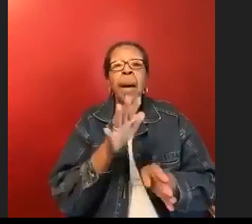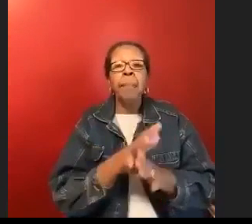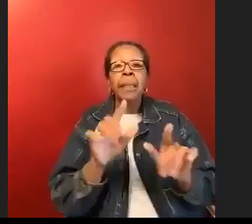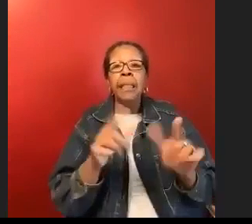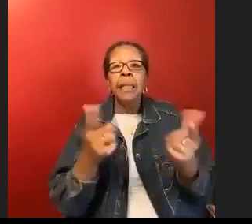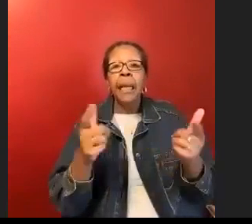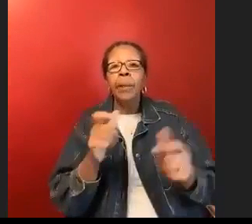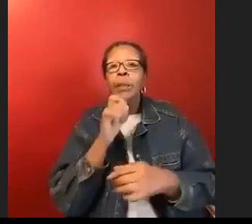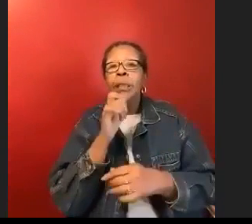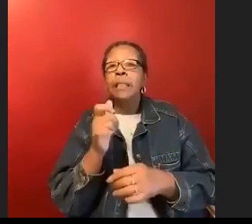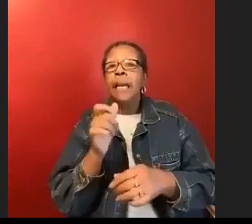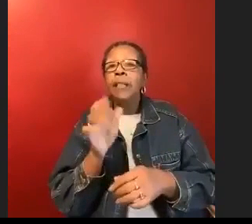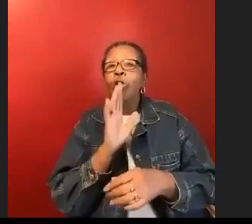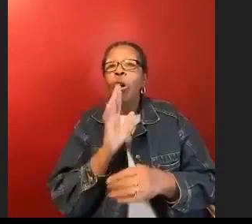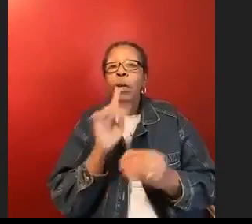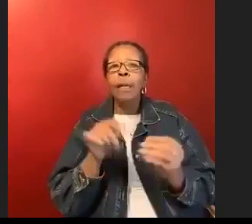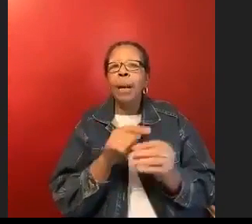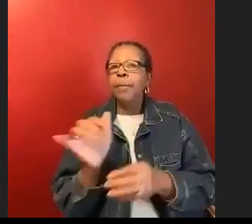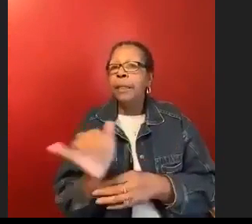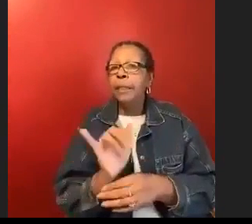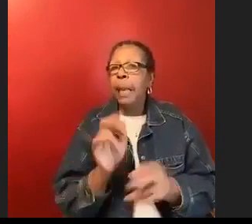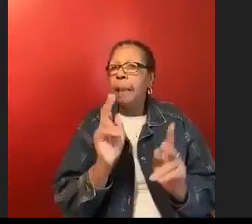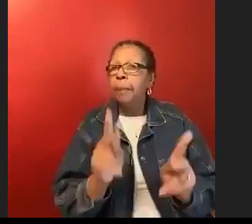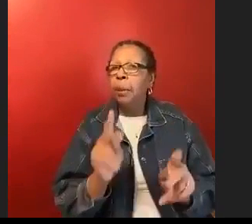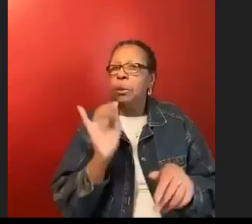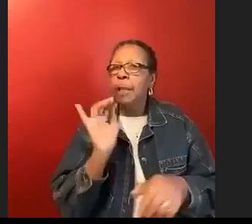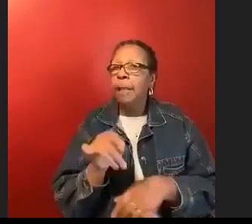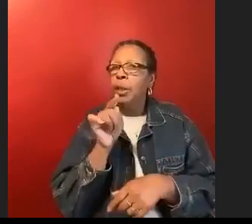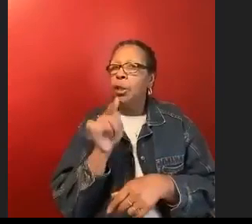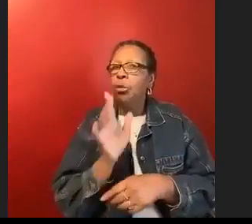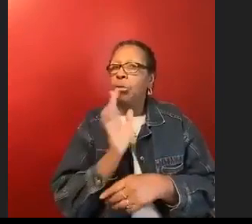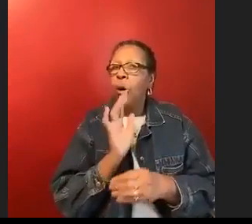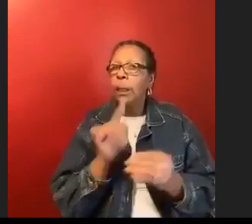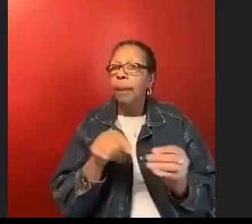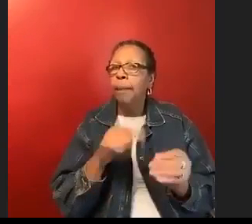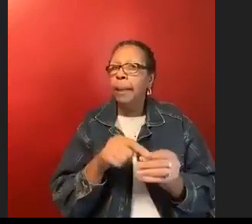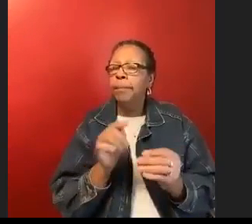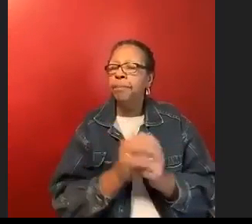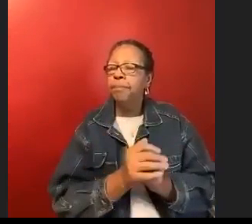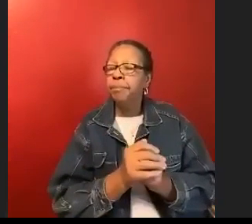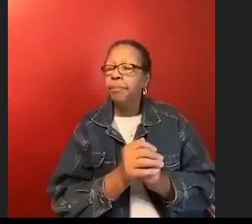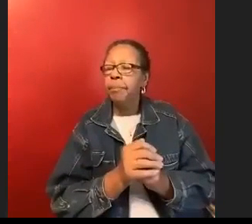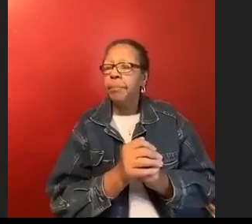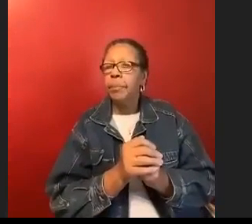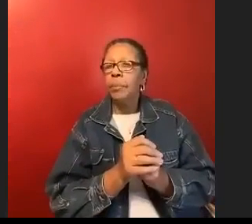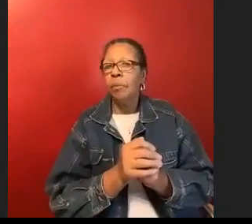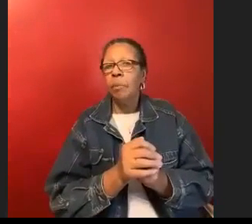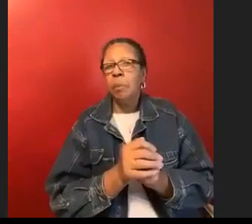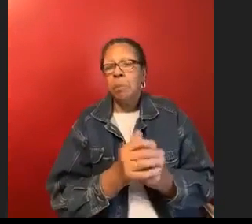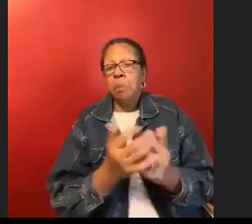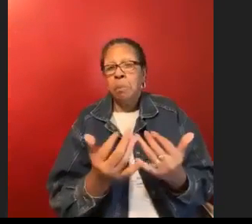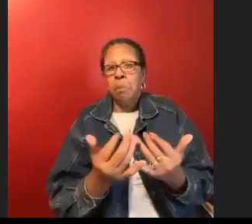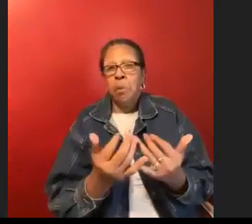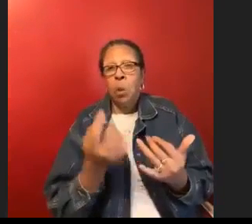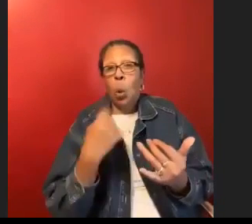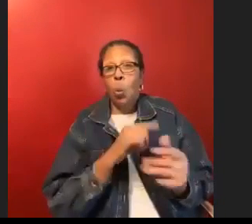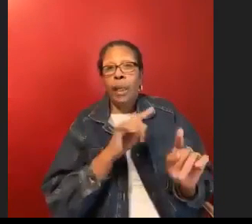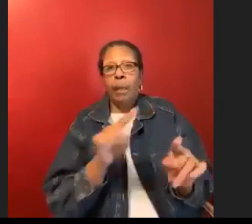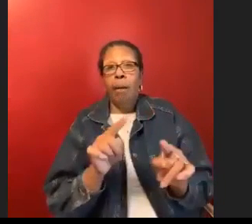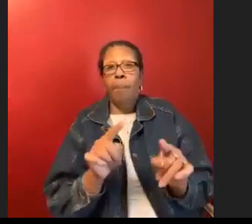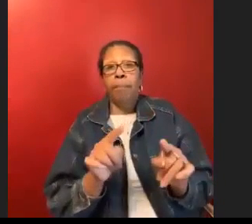same person that you're talking about. So we come as